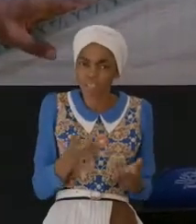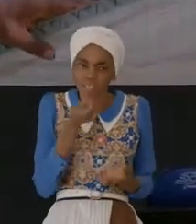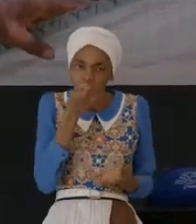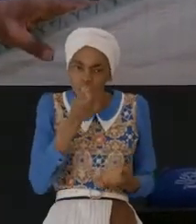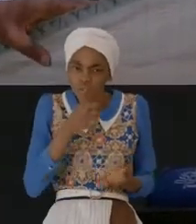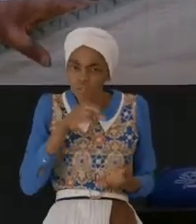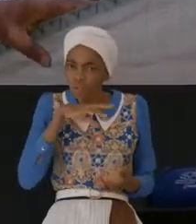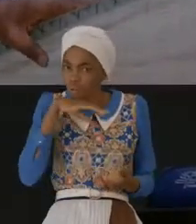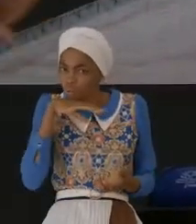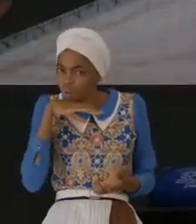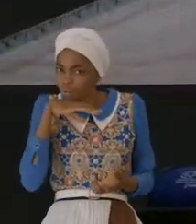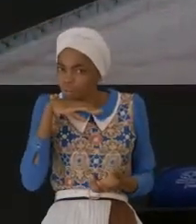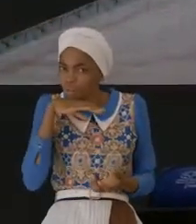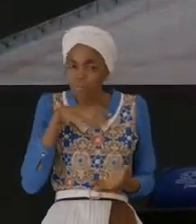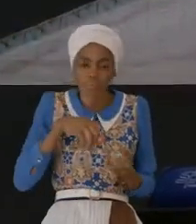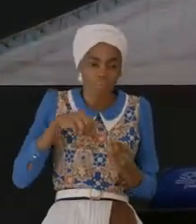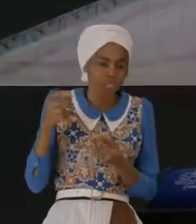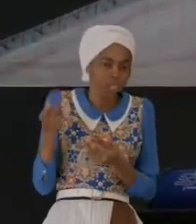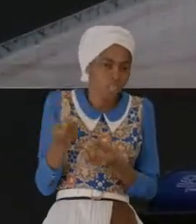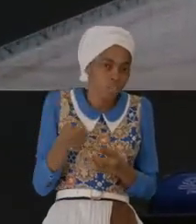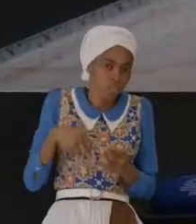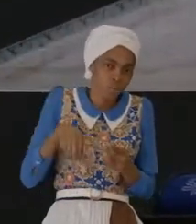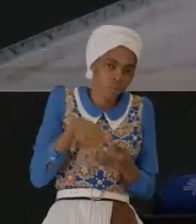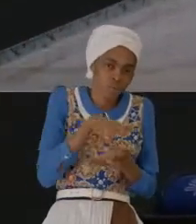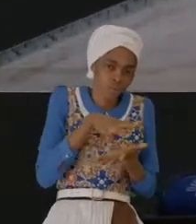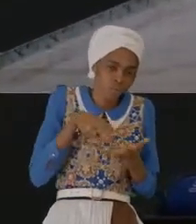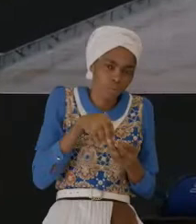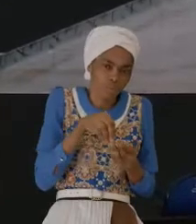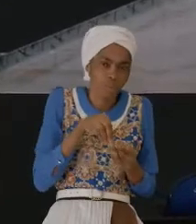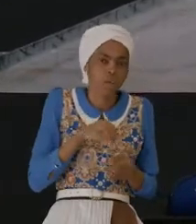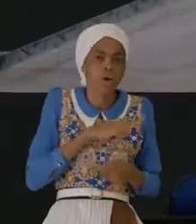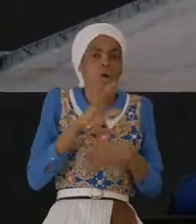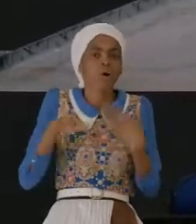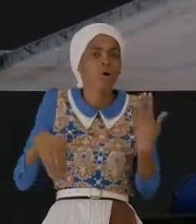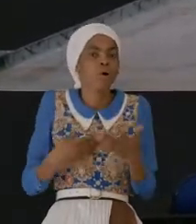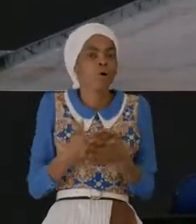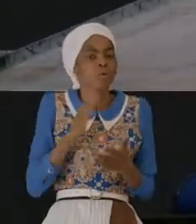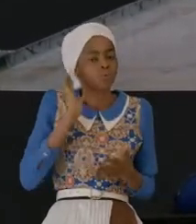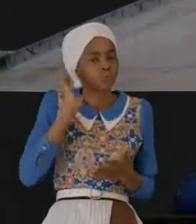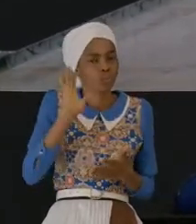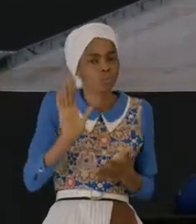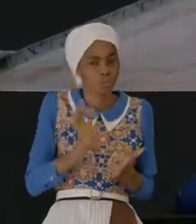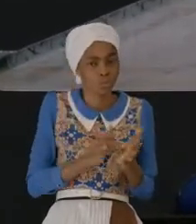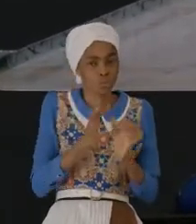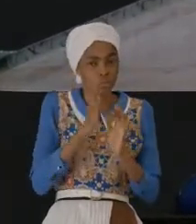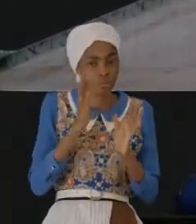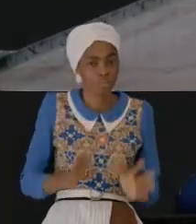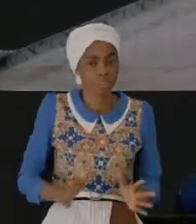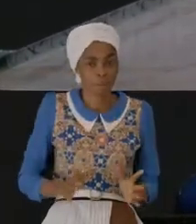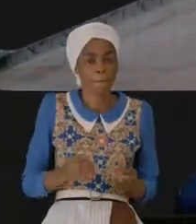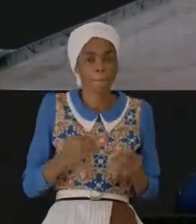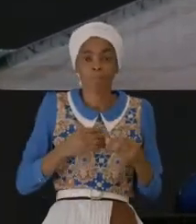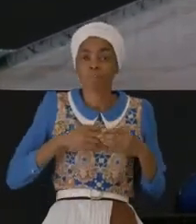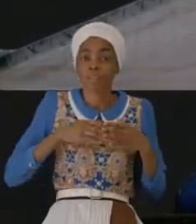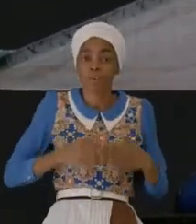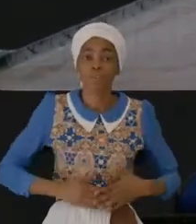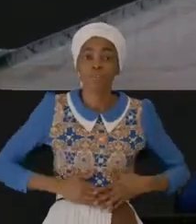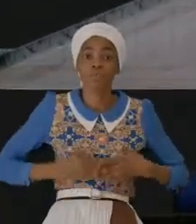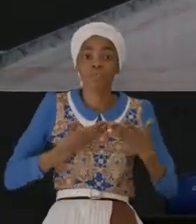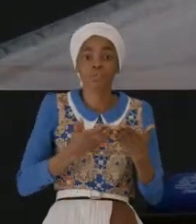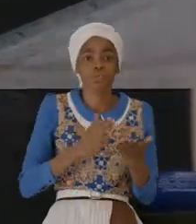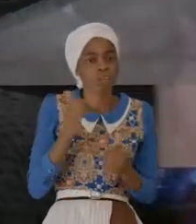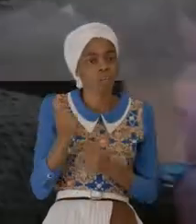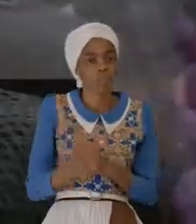and then all your Christian profession everything goes in vain